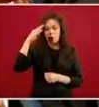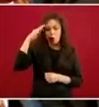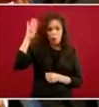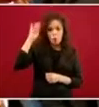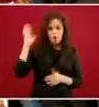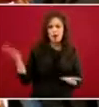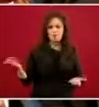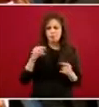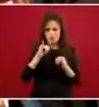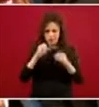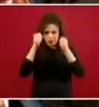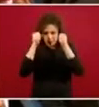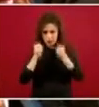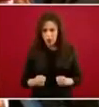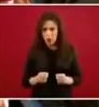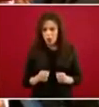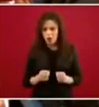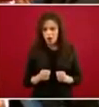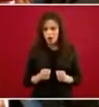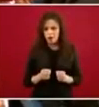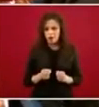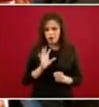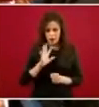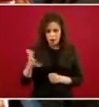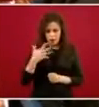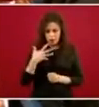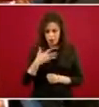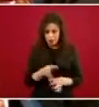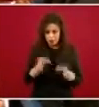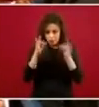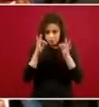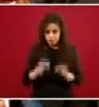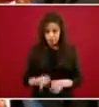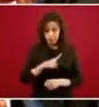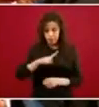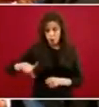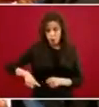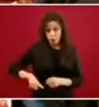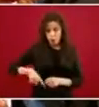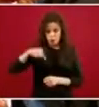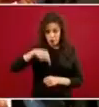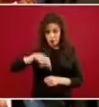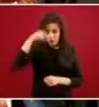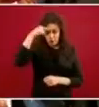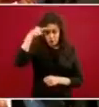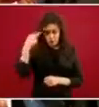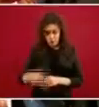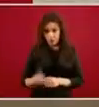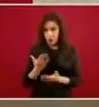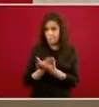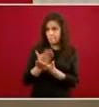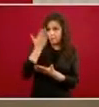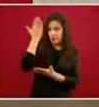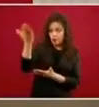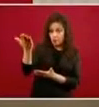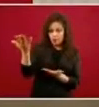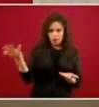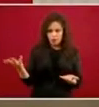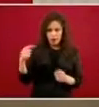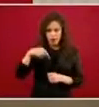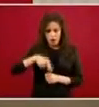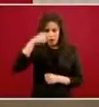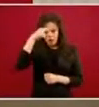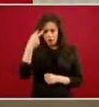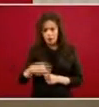for dealing with this epidemic. Is there a concrete project regarding this? And